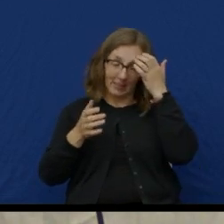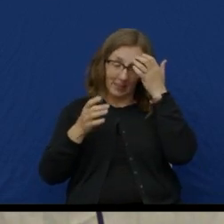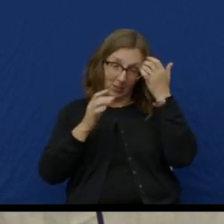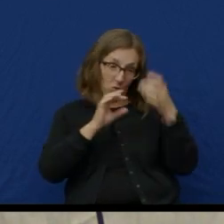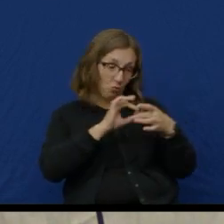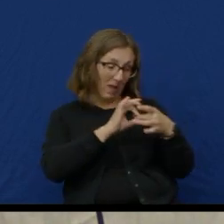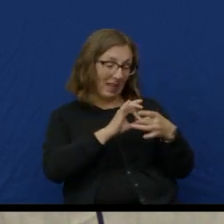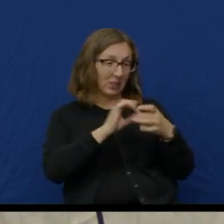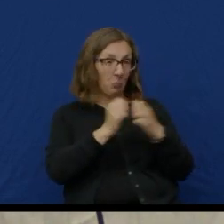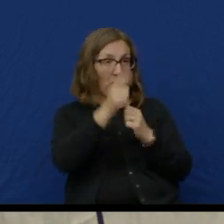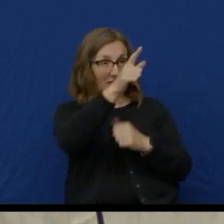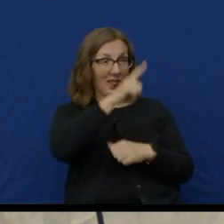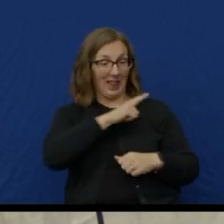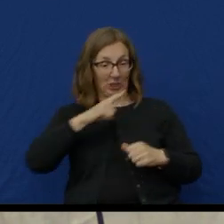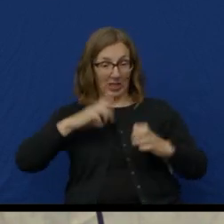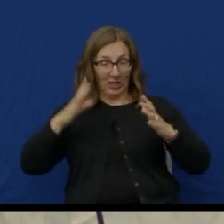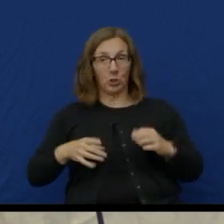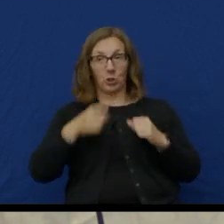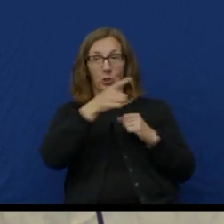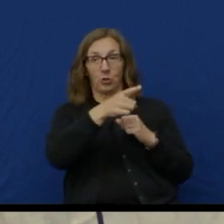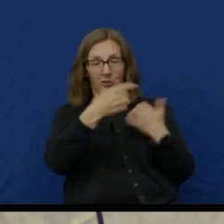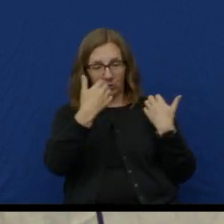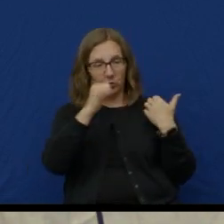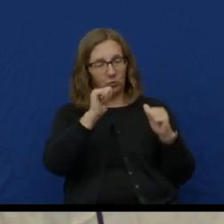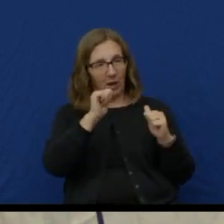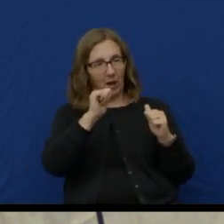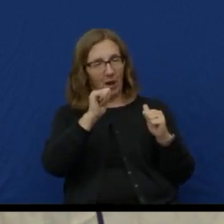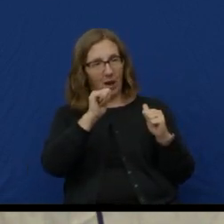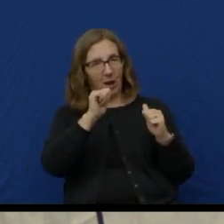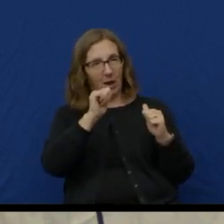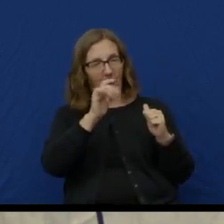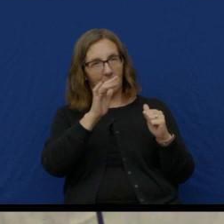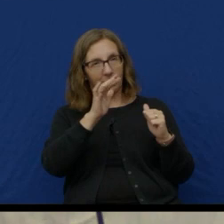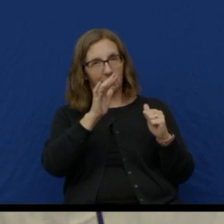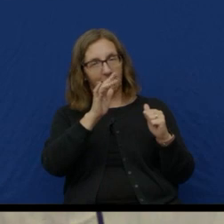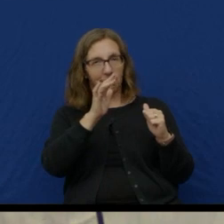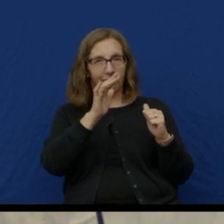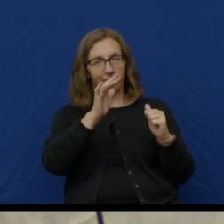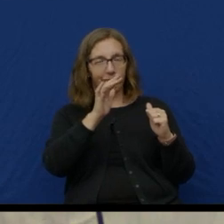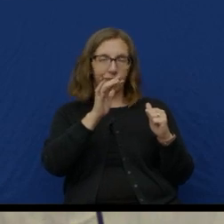relationships with the legislature is to get to a point where we get more